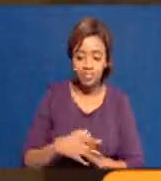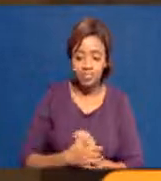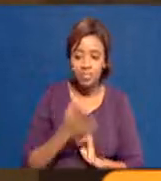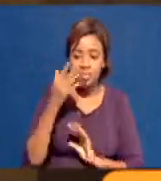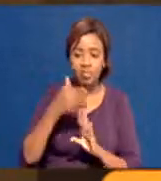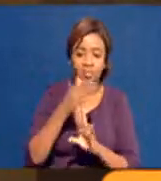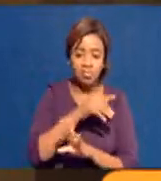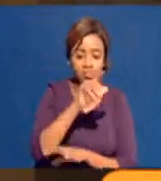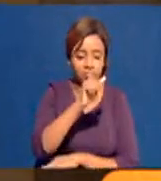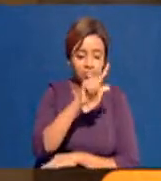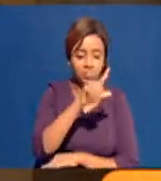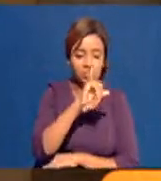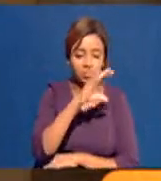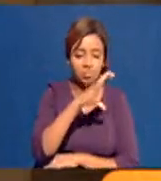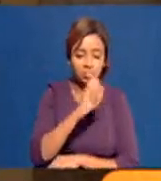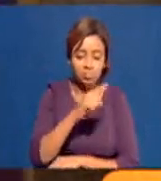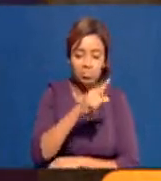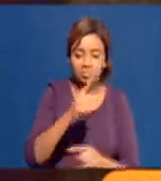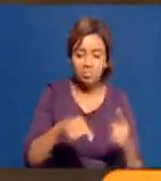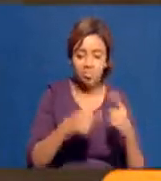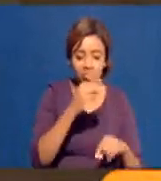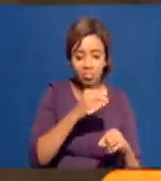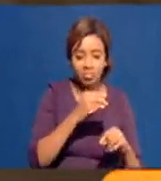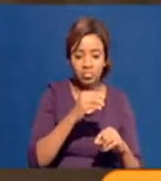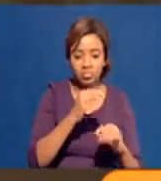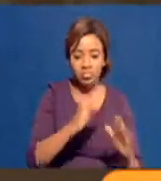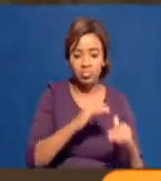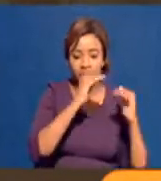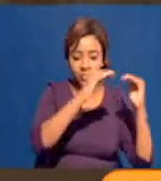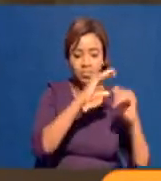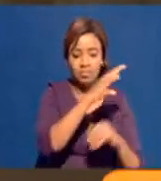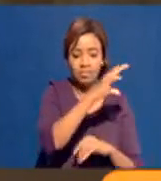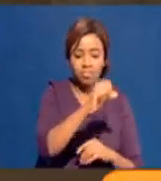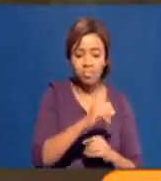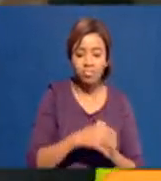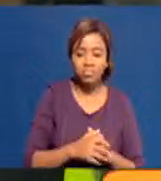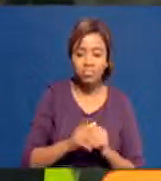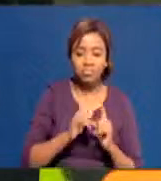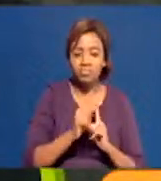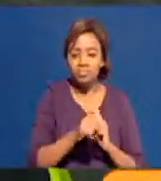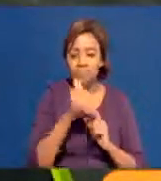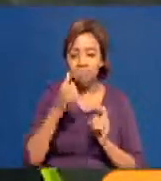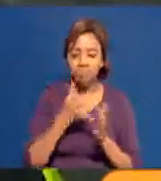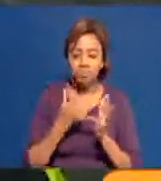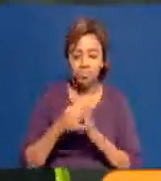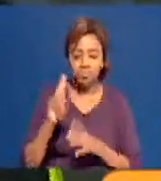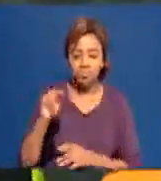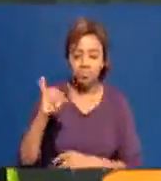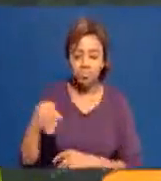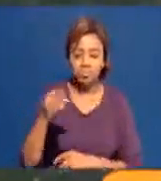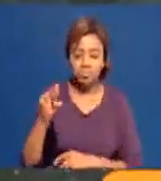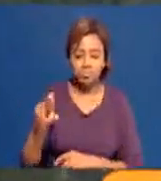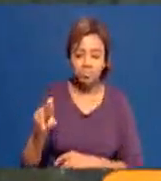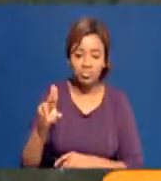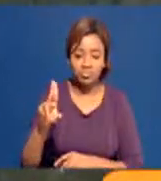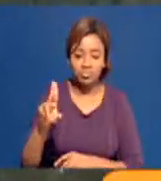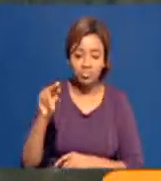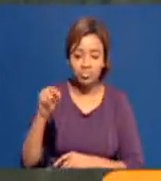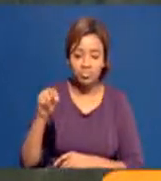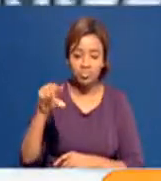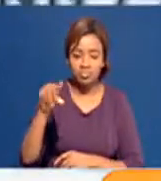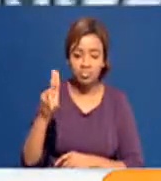Alice Wahome. Among the voters were the National Treasury Cabinet Secretary Njuguna Ndongo and Water CS Alice